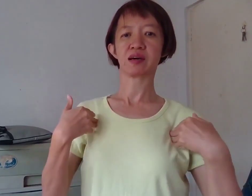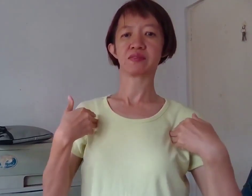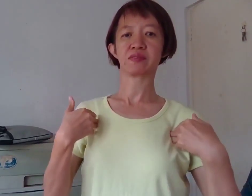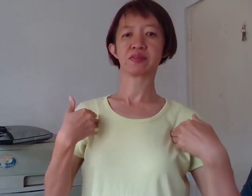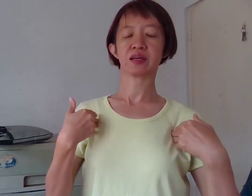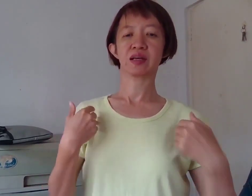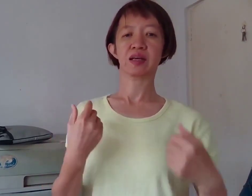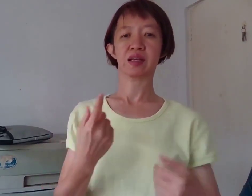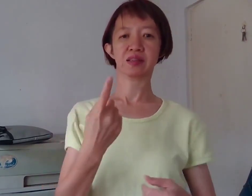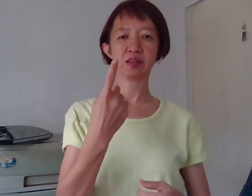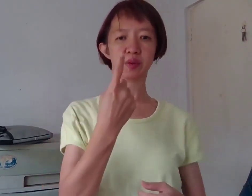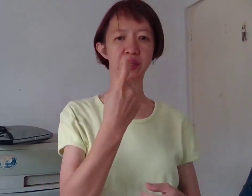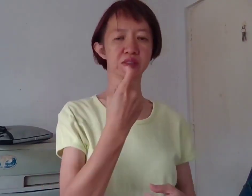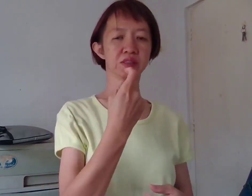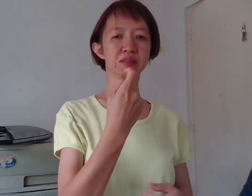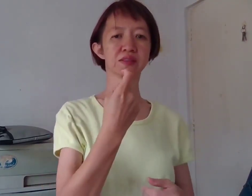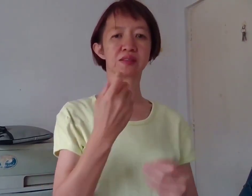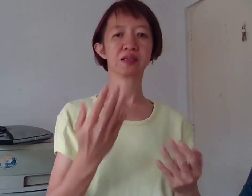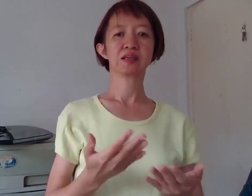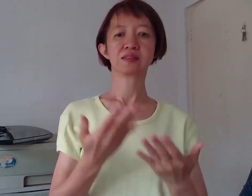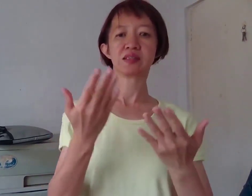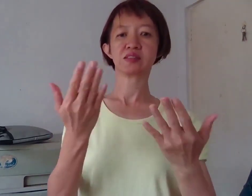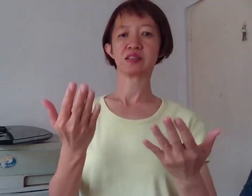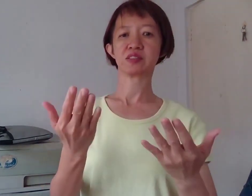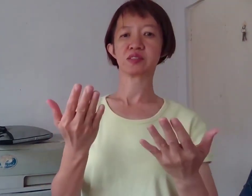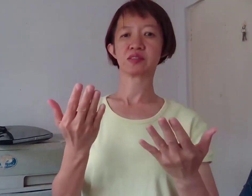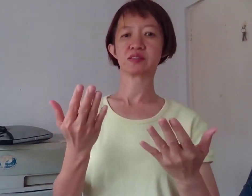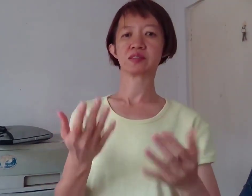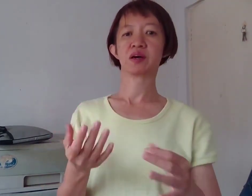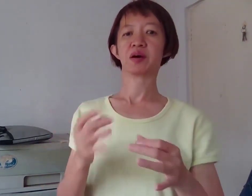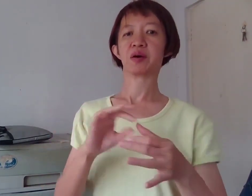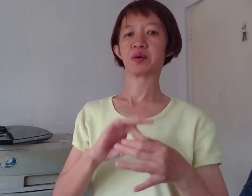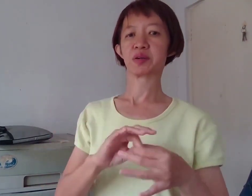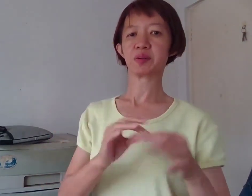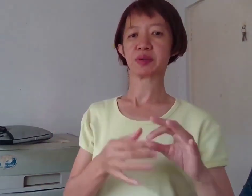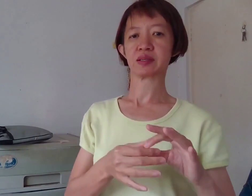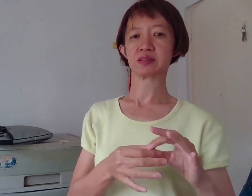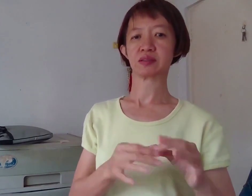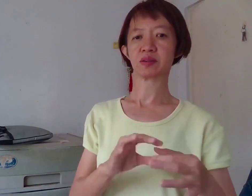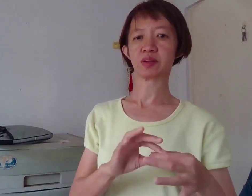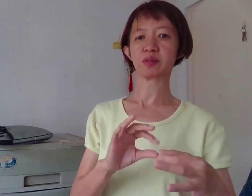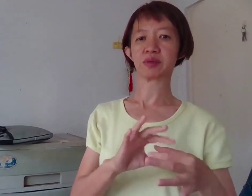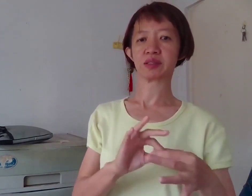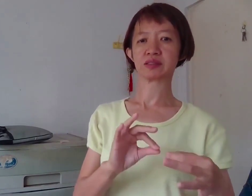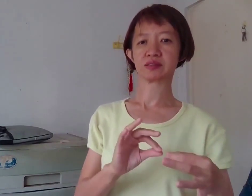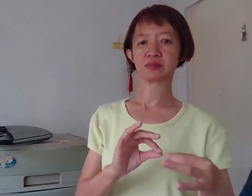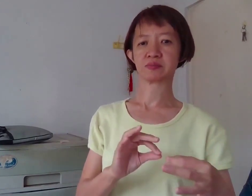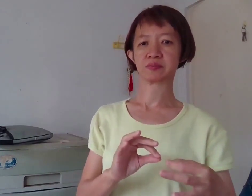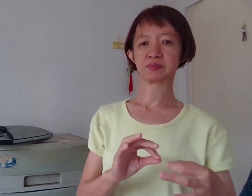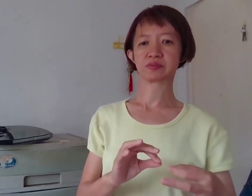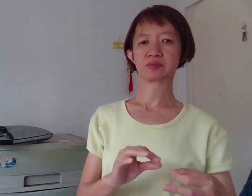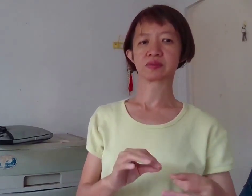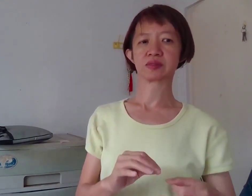If you have any questions, suggestions, or